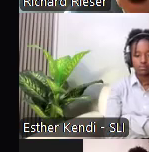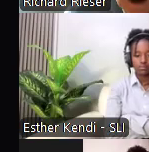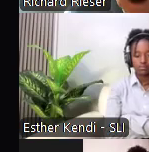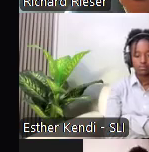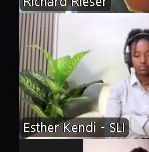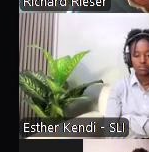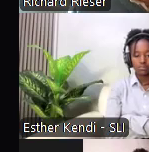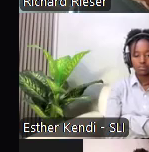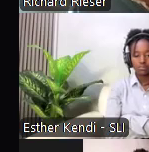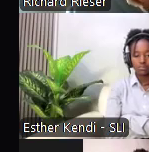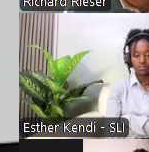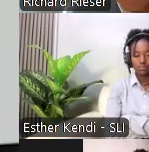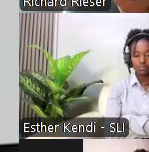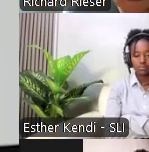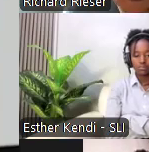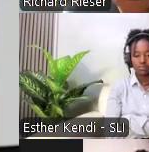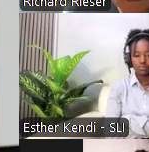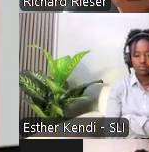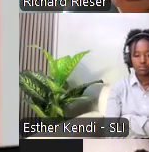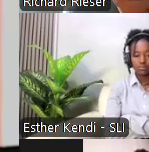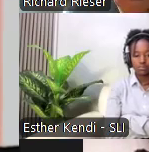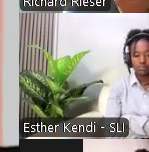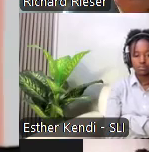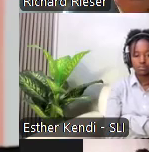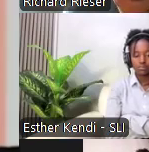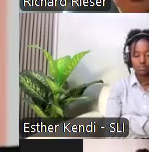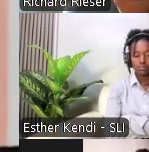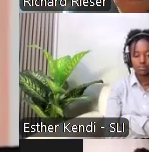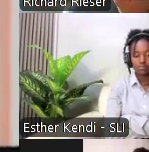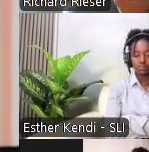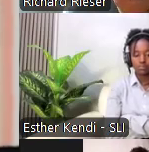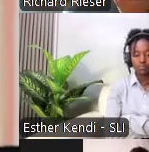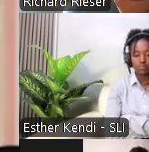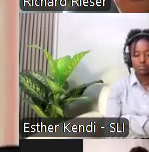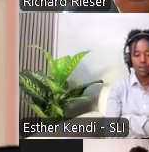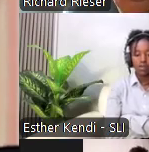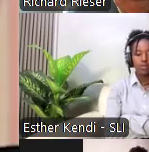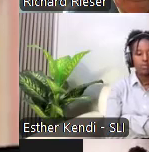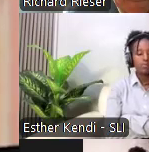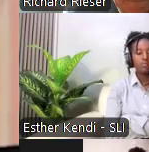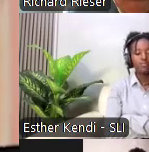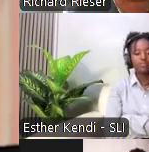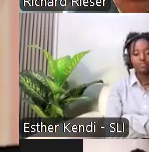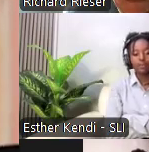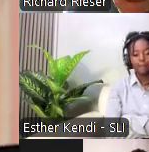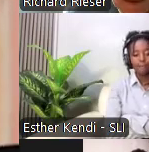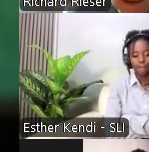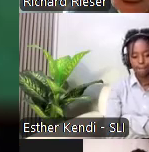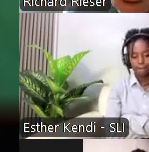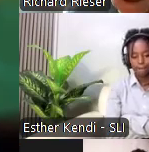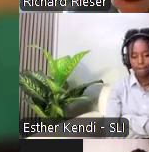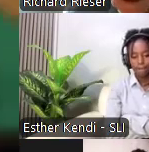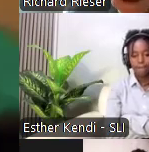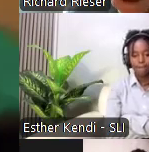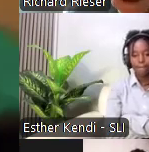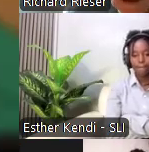disability, which revolves around how society views us, often focusing on our impairments rather than our